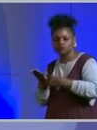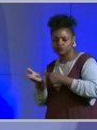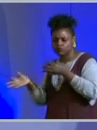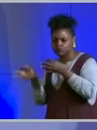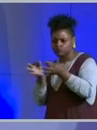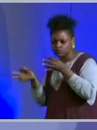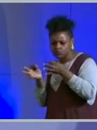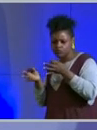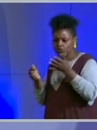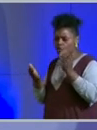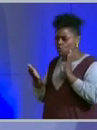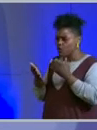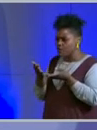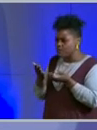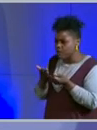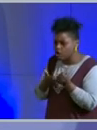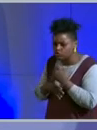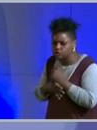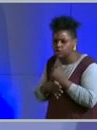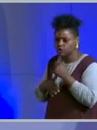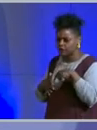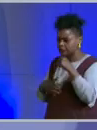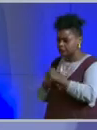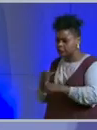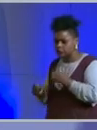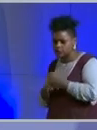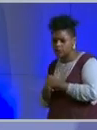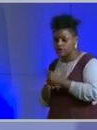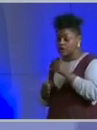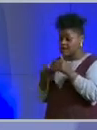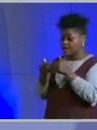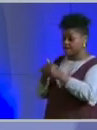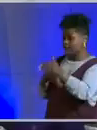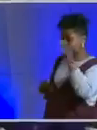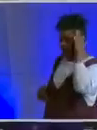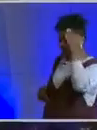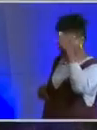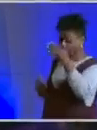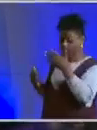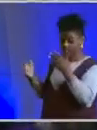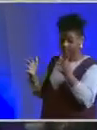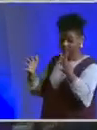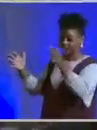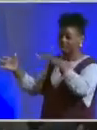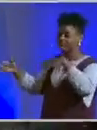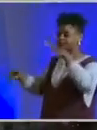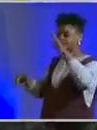year, the term, and for the future of the District of Columbia. God bless you all.